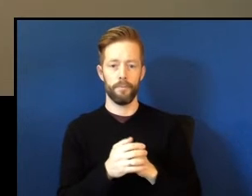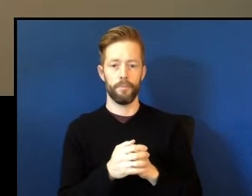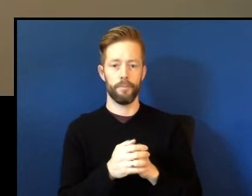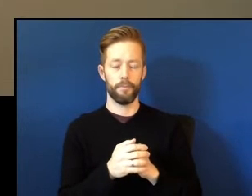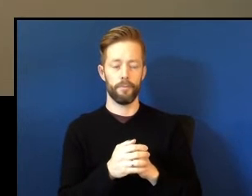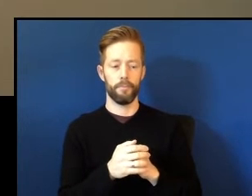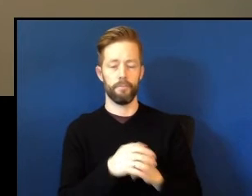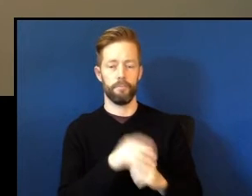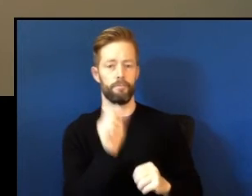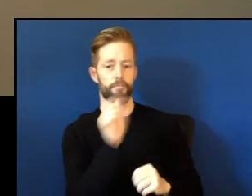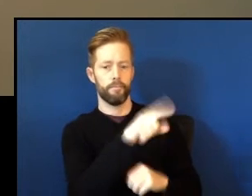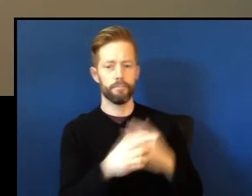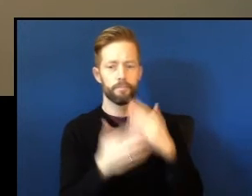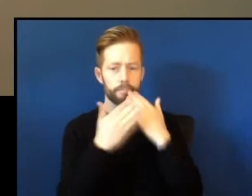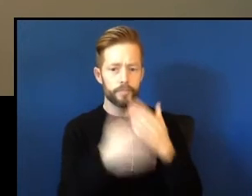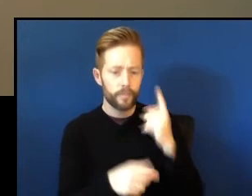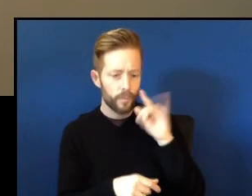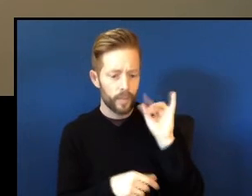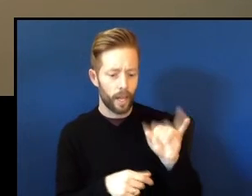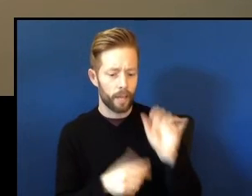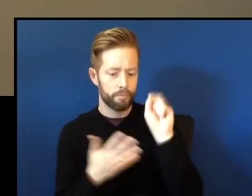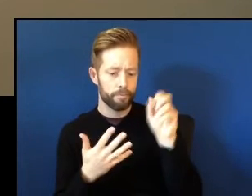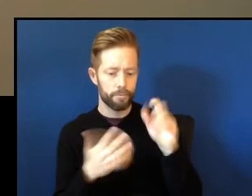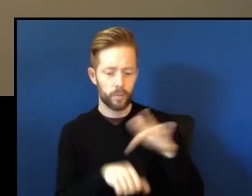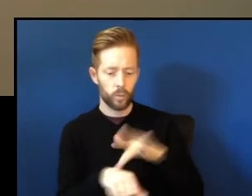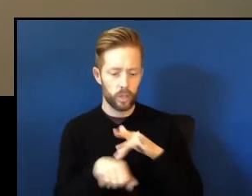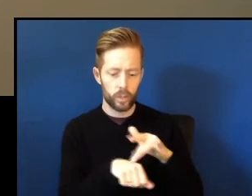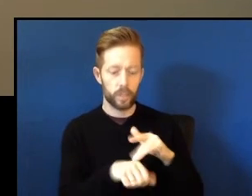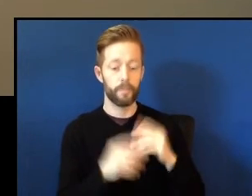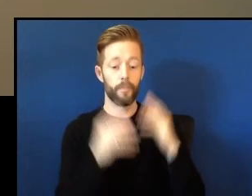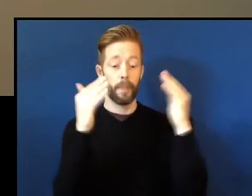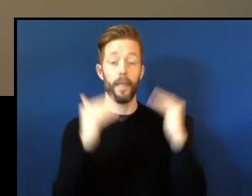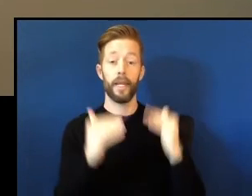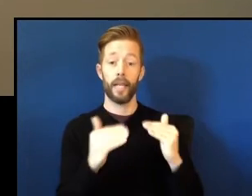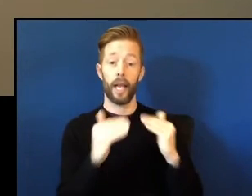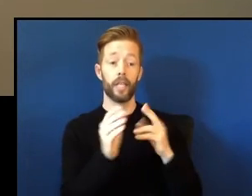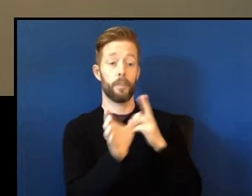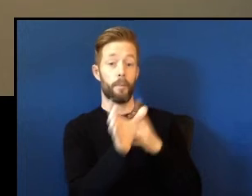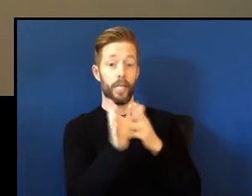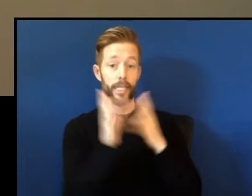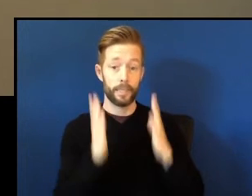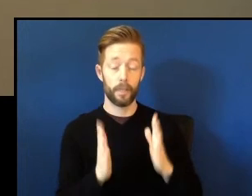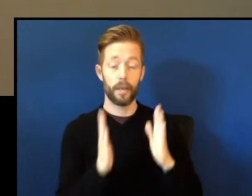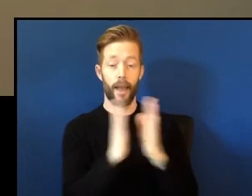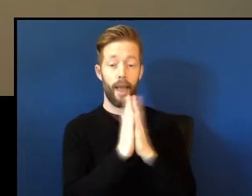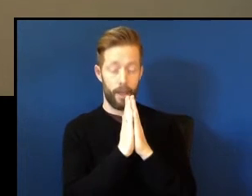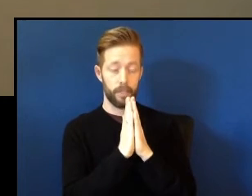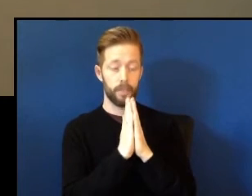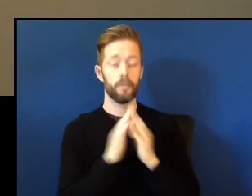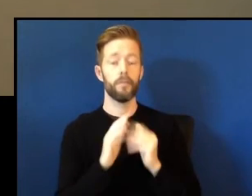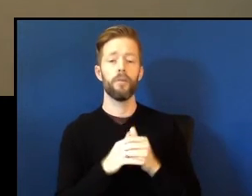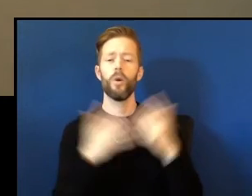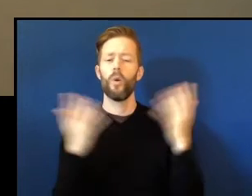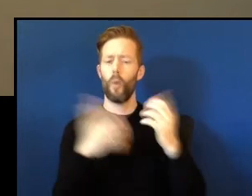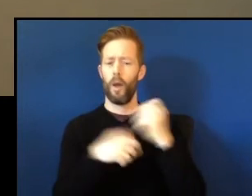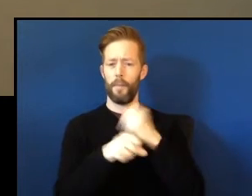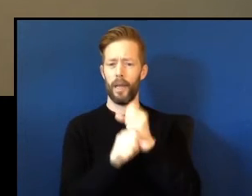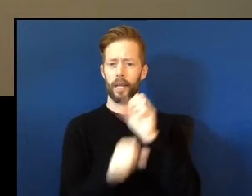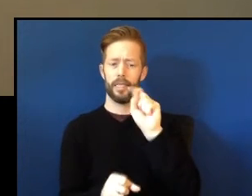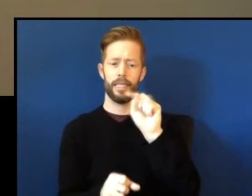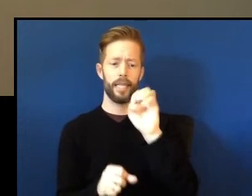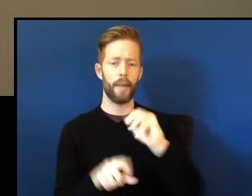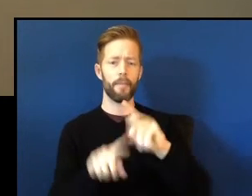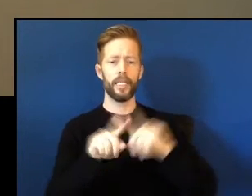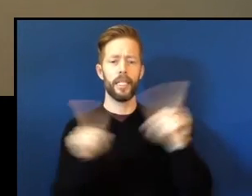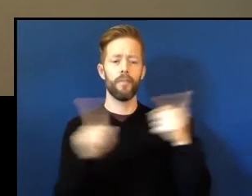All right, thanks for those resources. Our next participant has asked, what makes STEM different